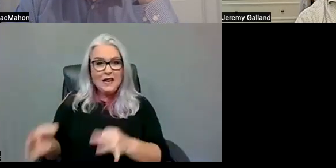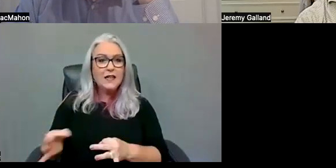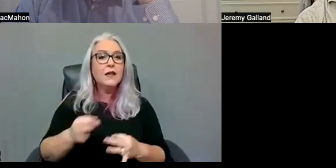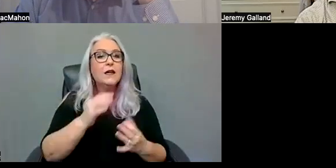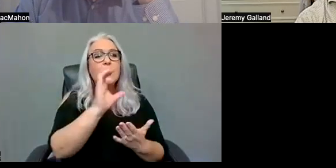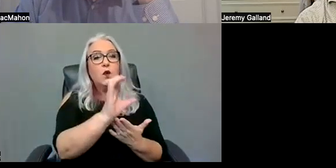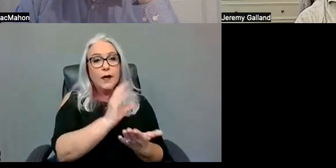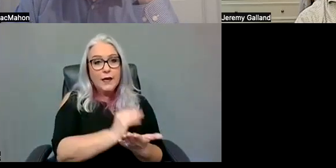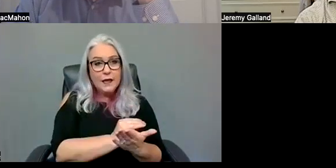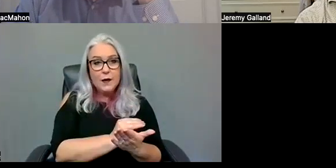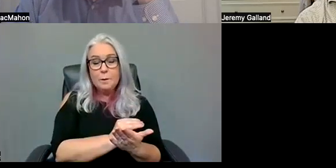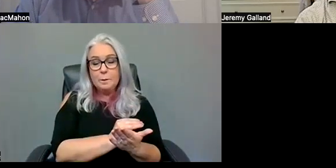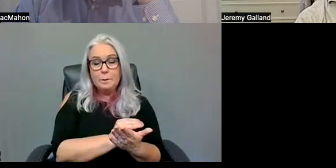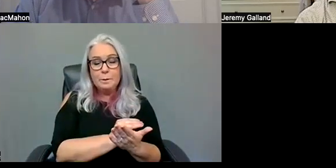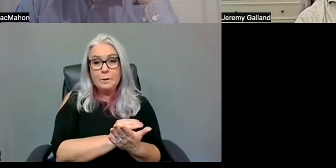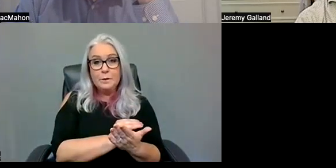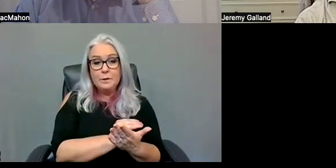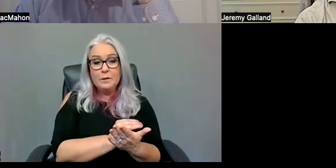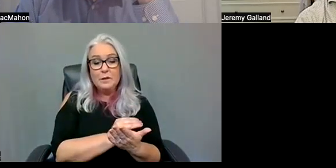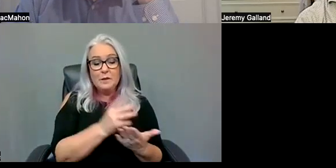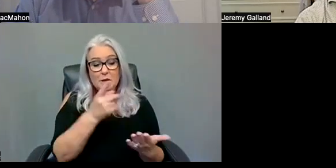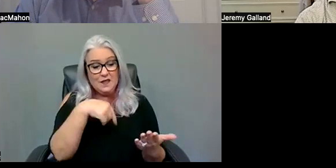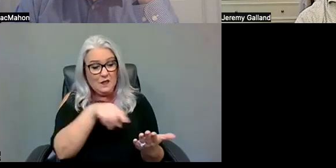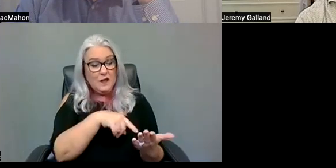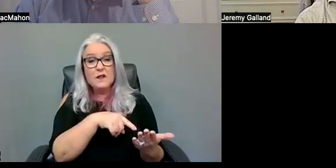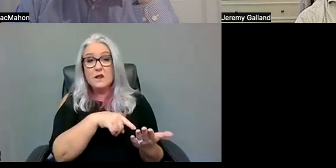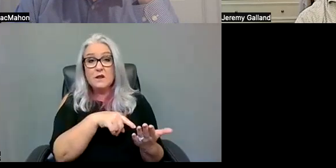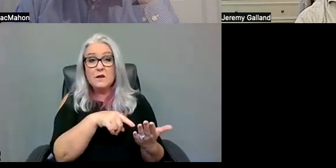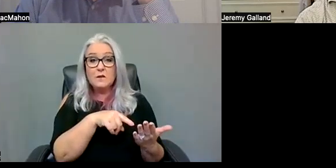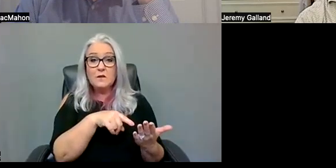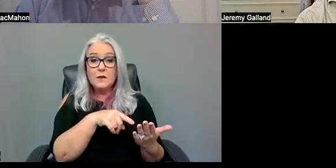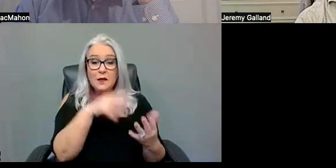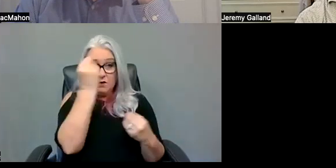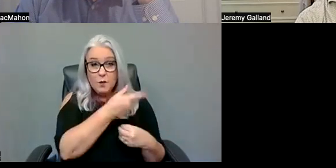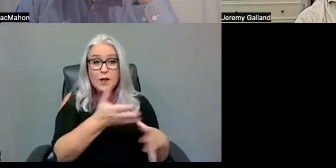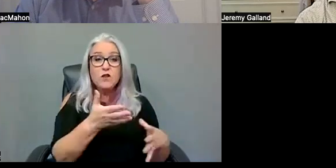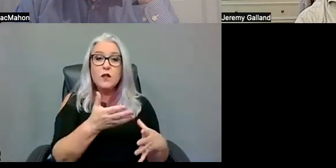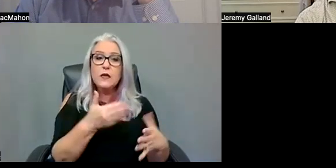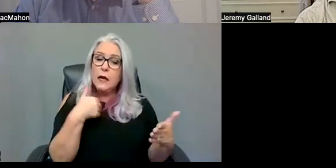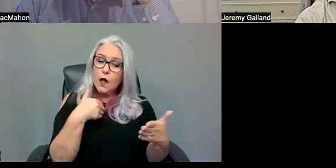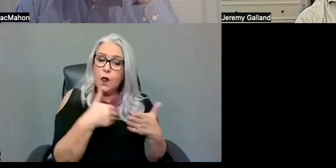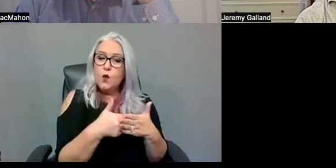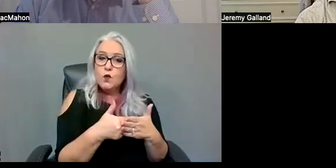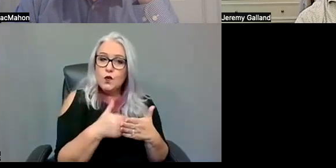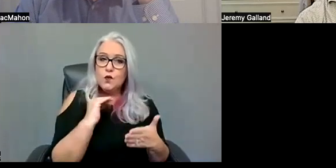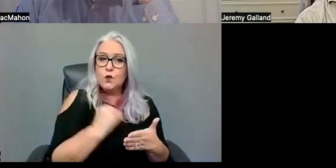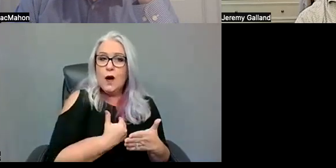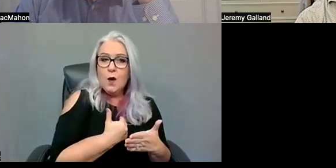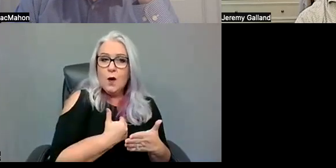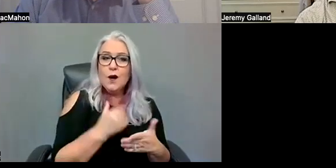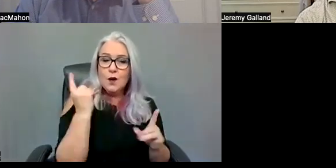sets. Are they going to bring us closer to these goals and these